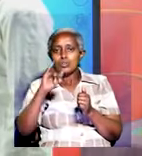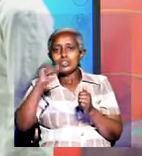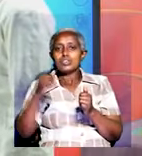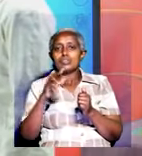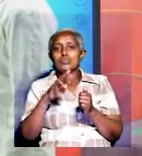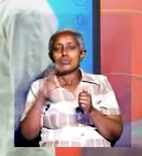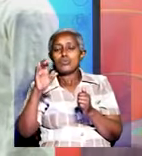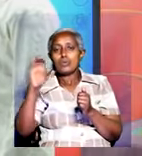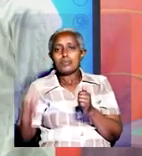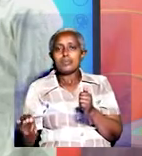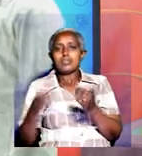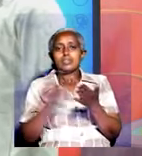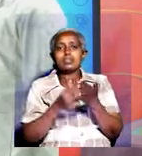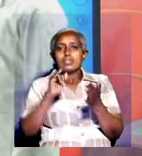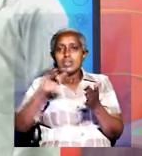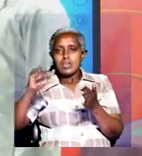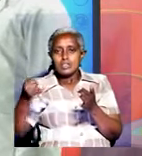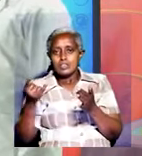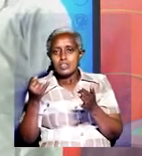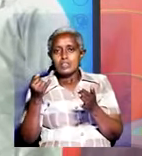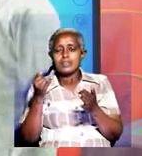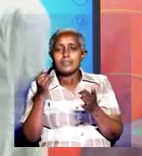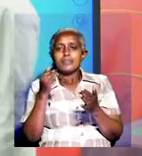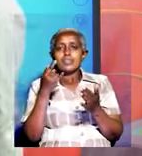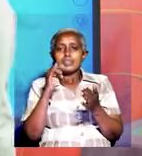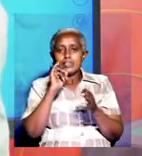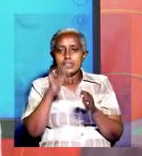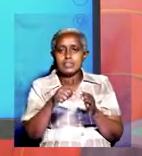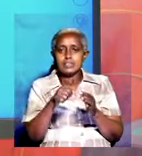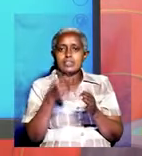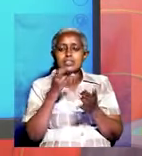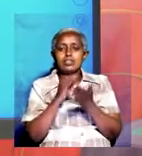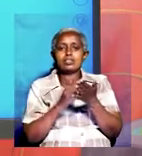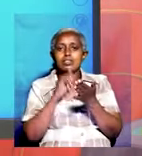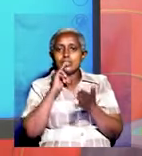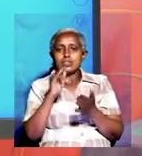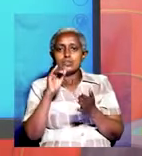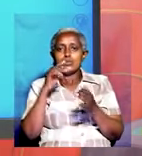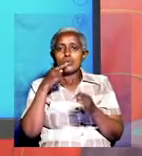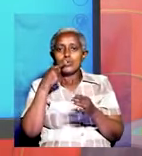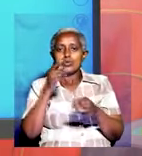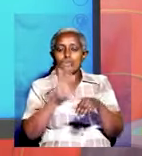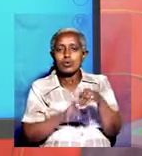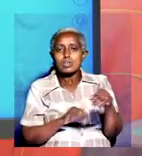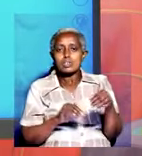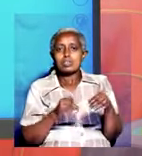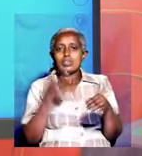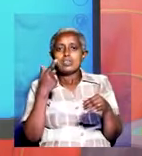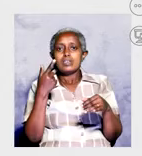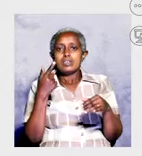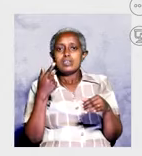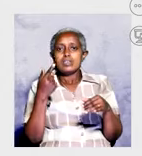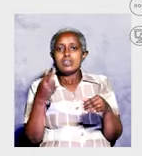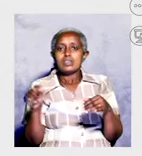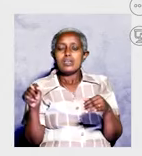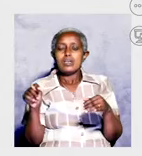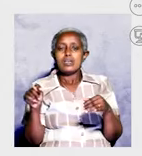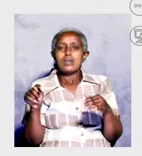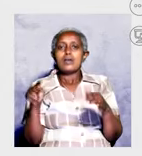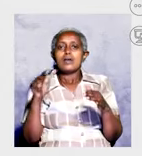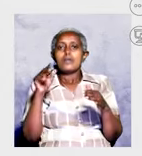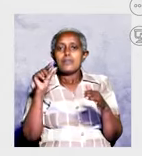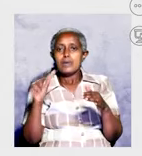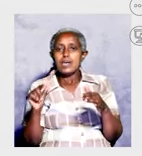aij, the determinant of aij is called the